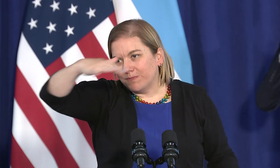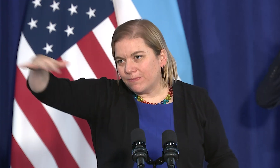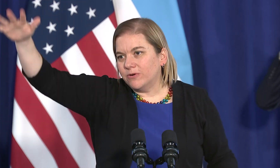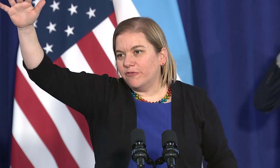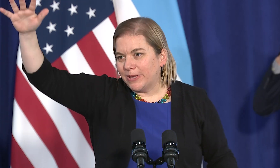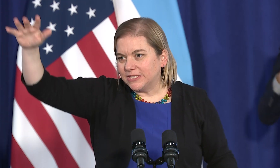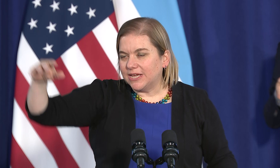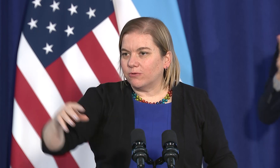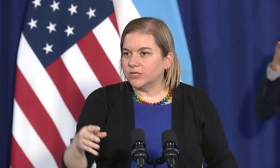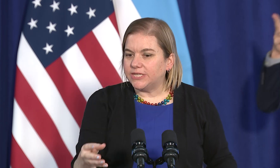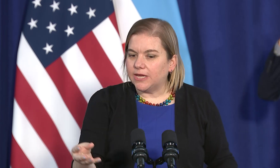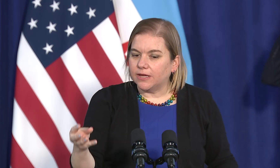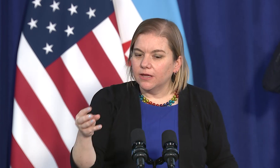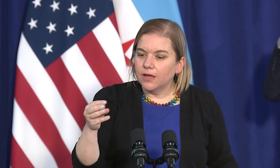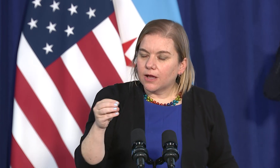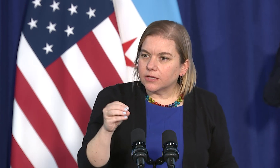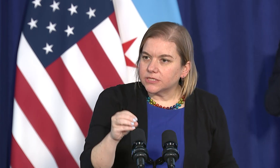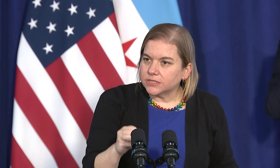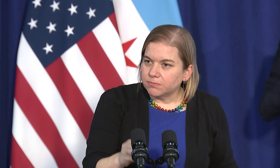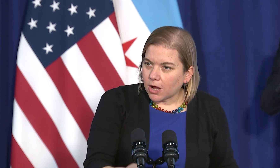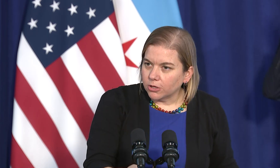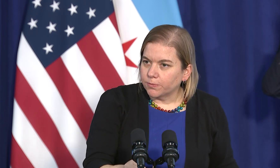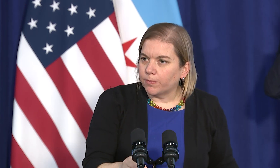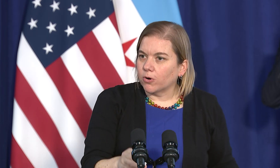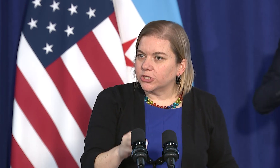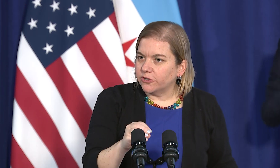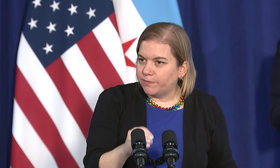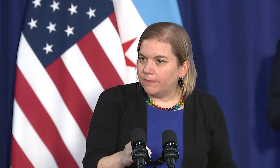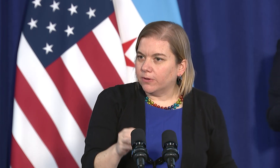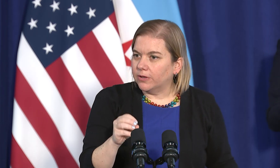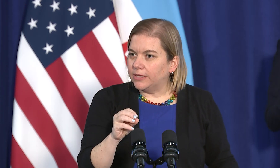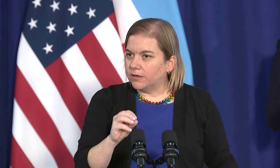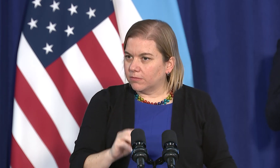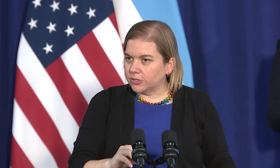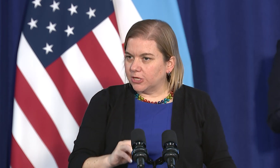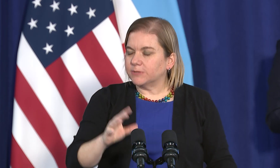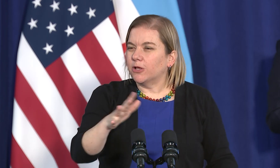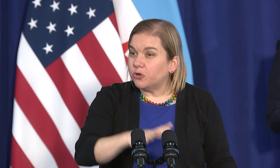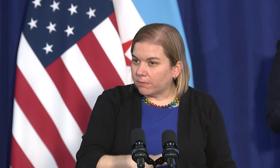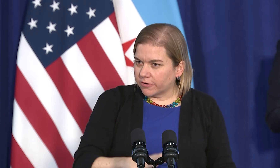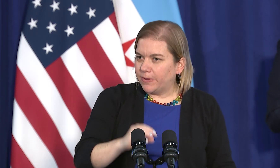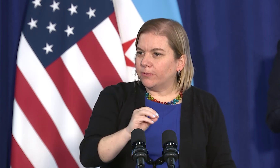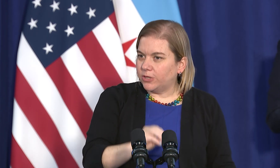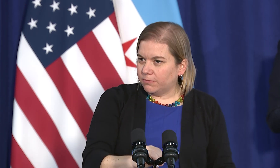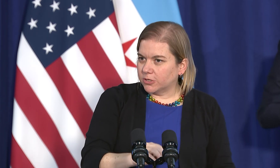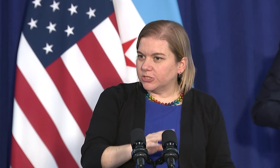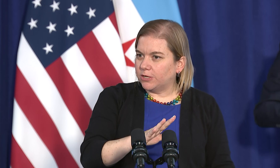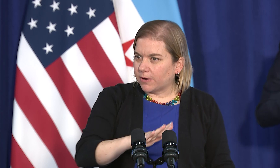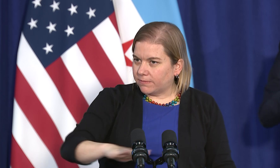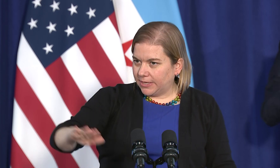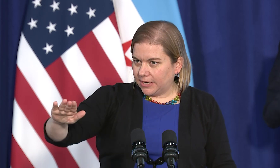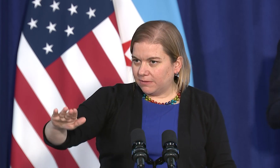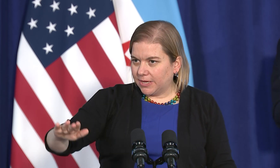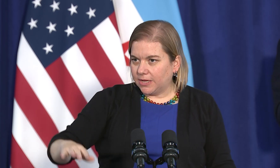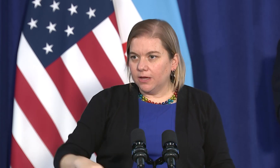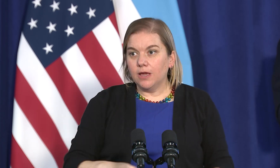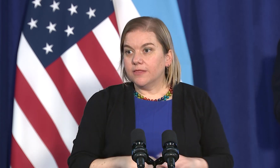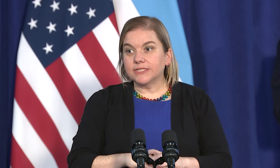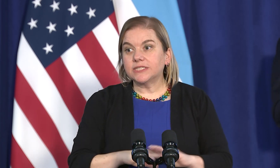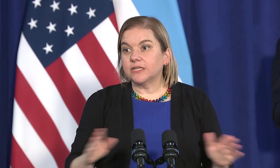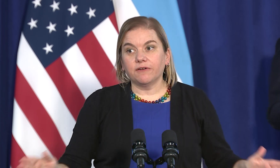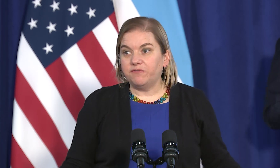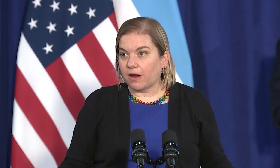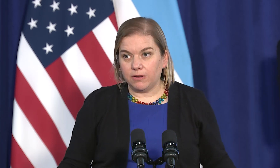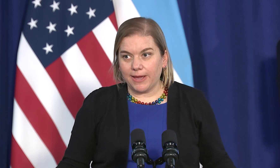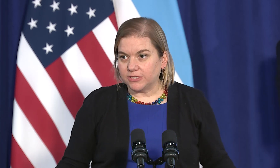go up from people who have been sick. We're seeing a smaller proportion of people in the a smaller number of people in the emergency department getting admitted.